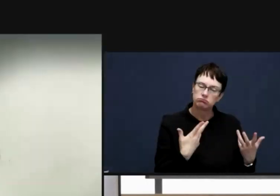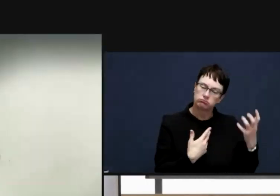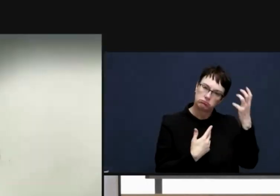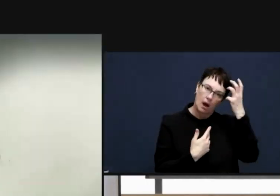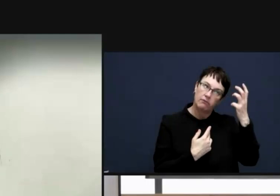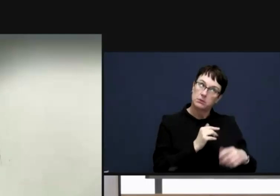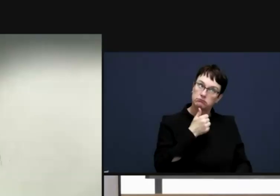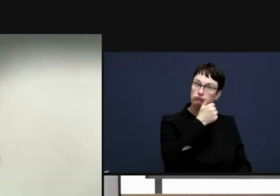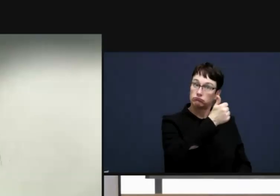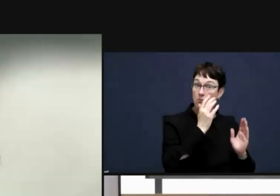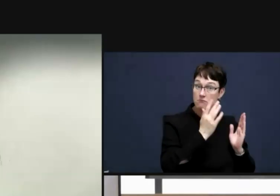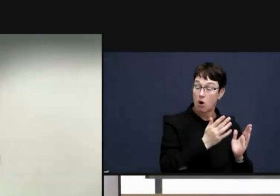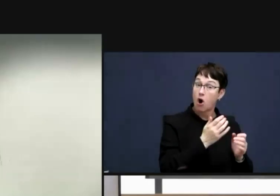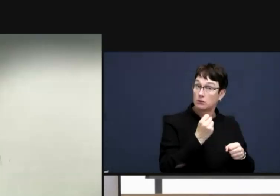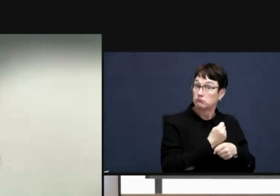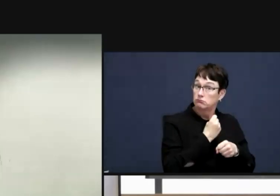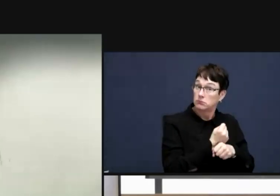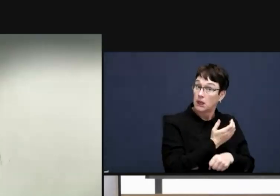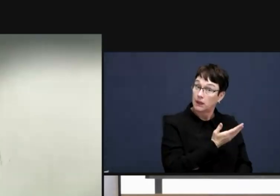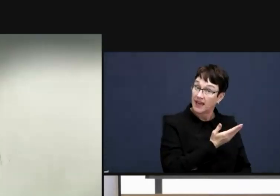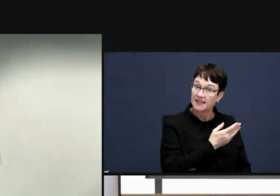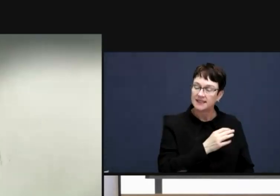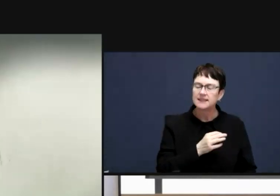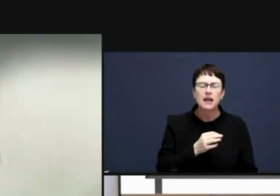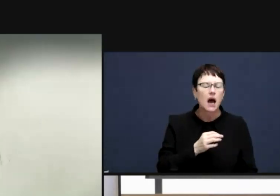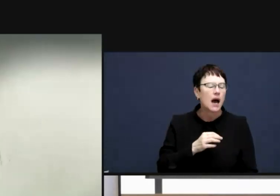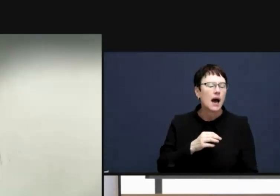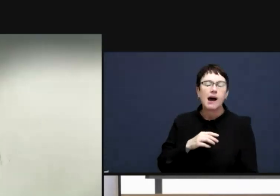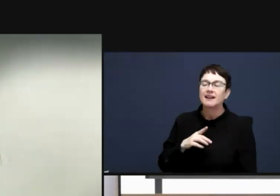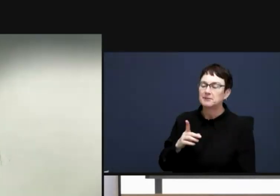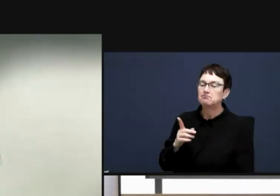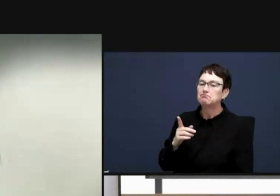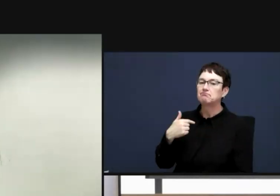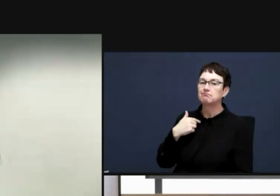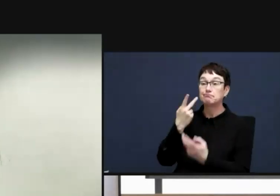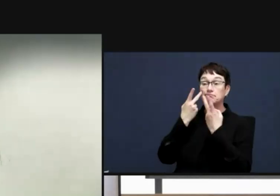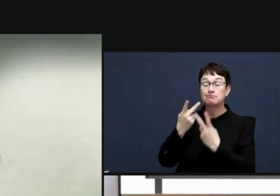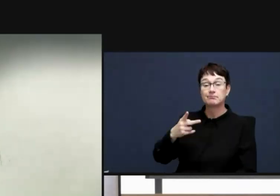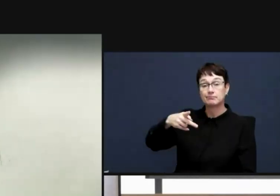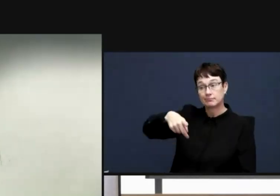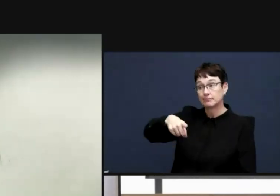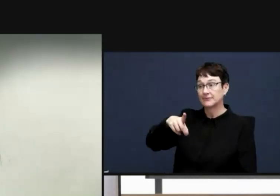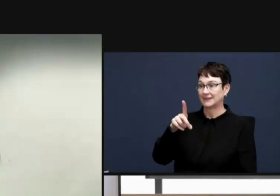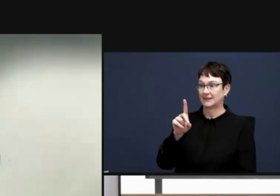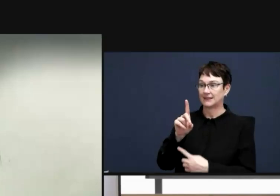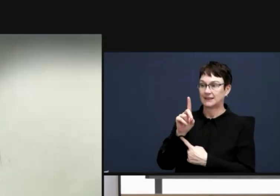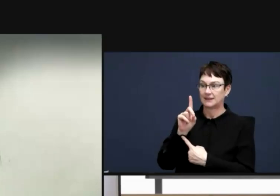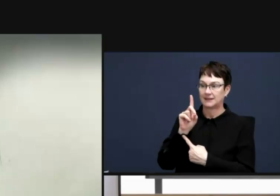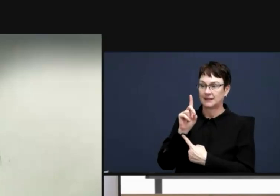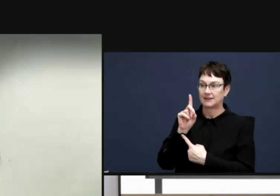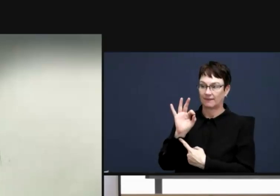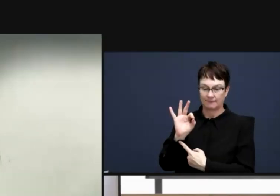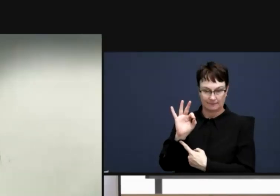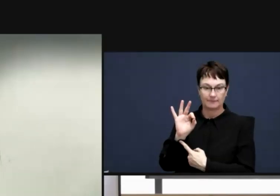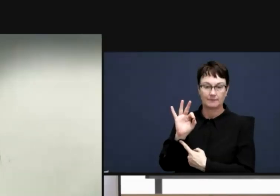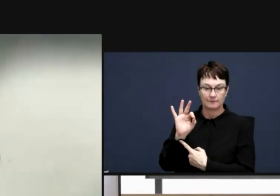We found out that the PDF files are actually the main reason government bodies can't